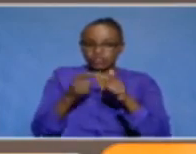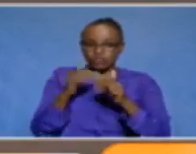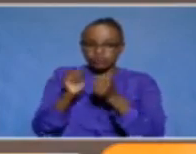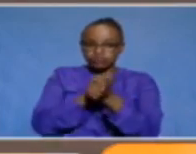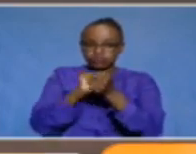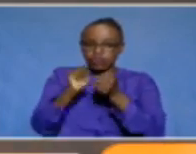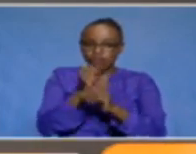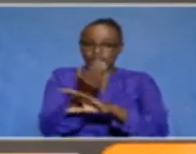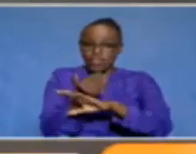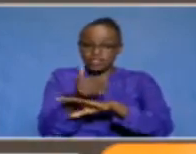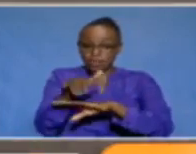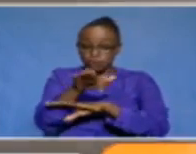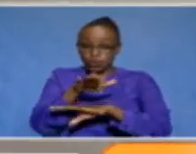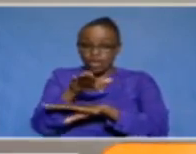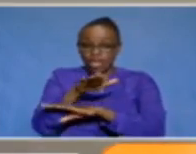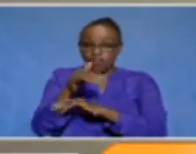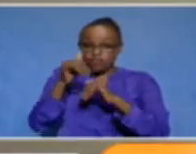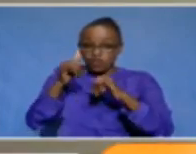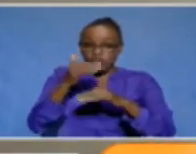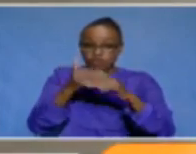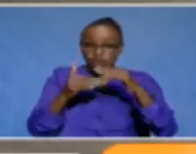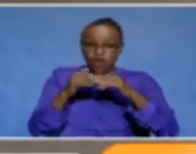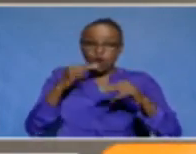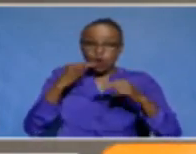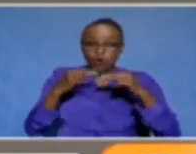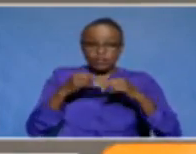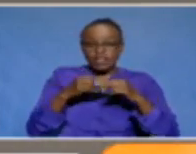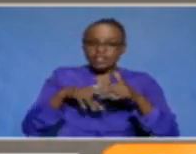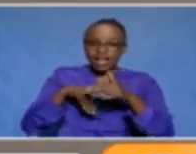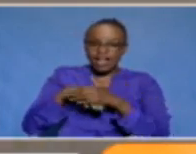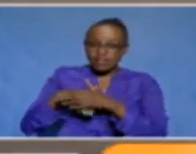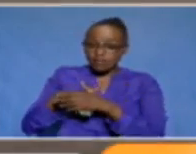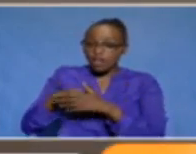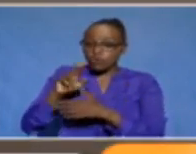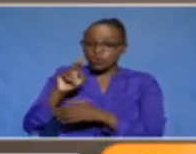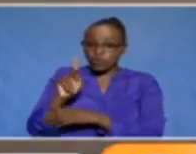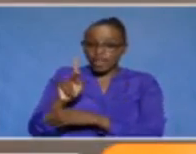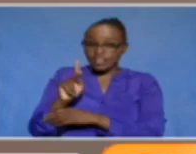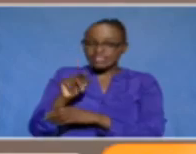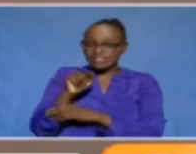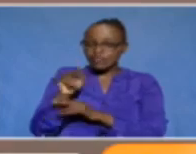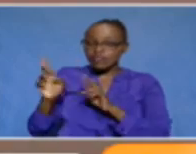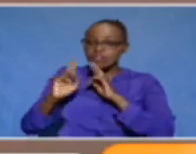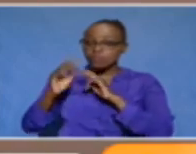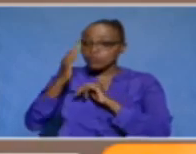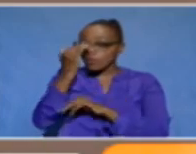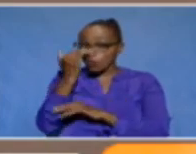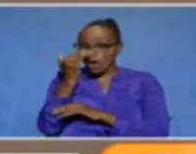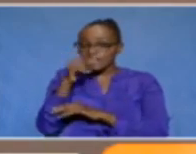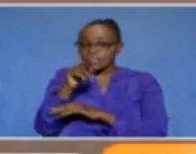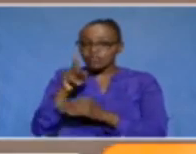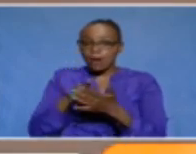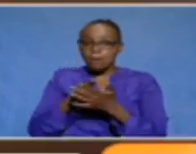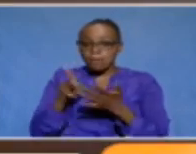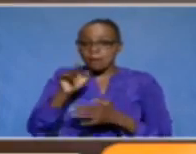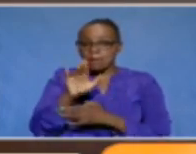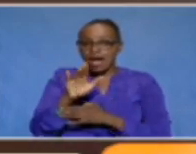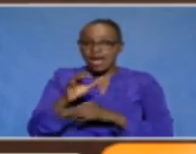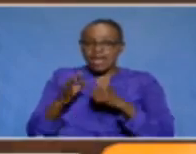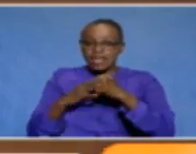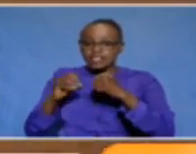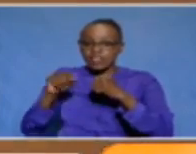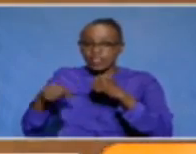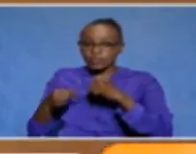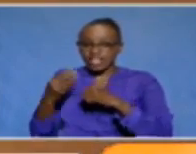the reception area of a newly built hotel in Liverpool in the UK, reportedly because his pay of